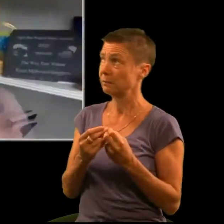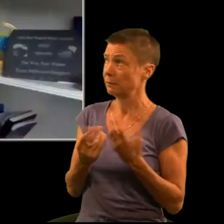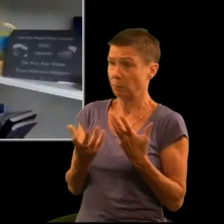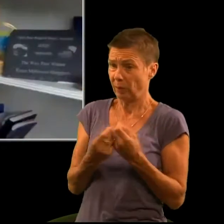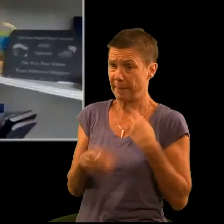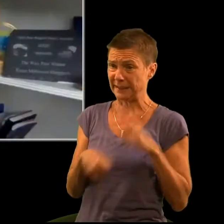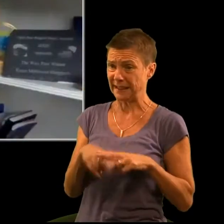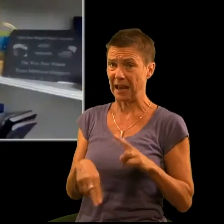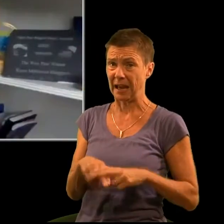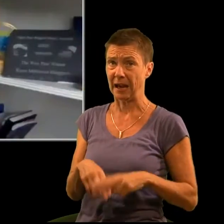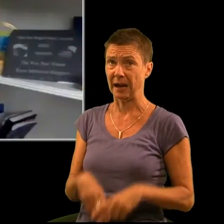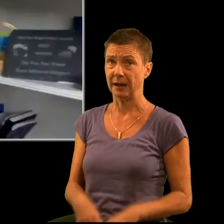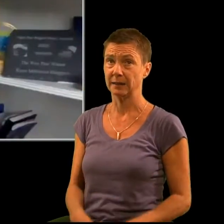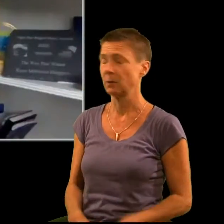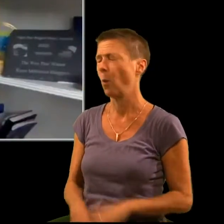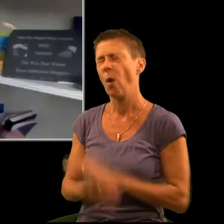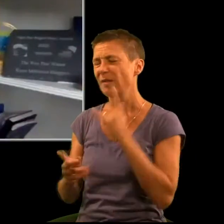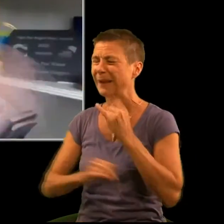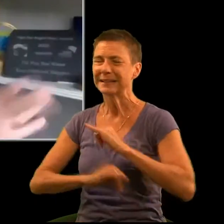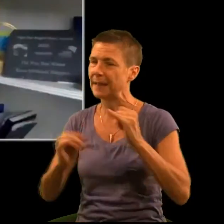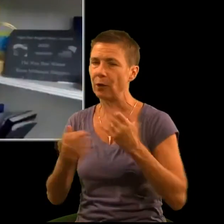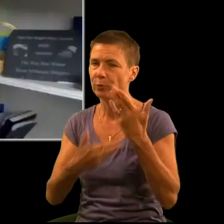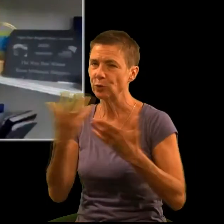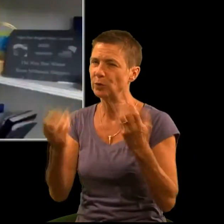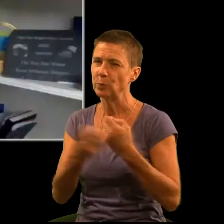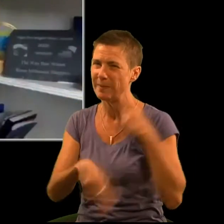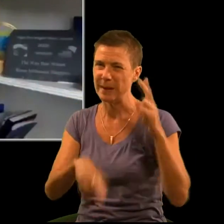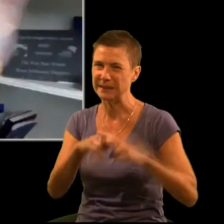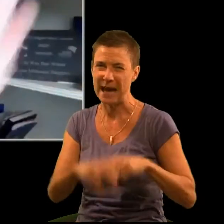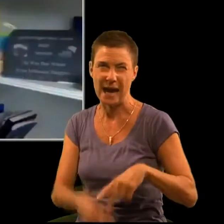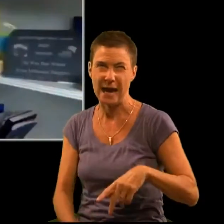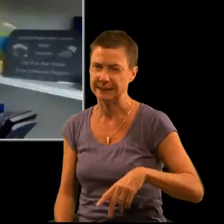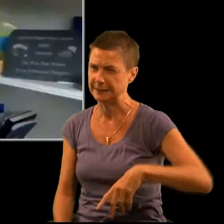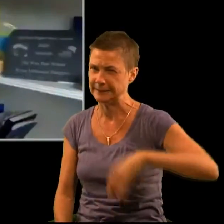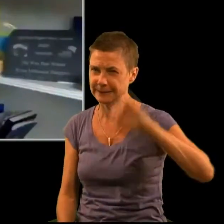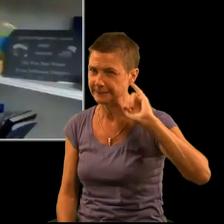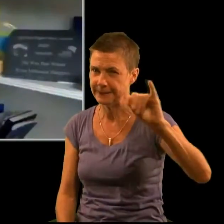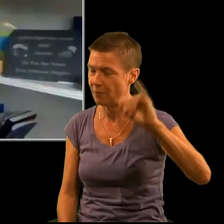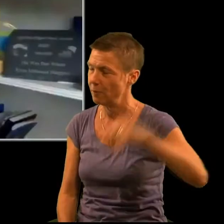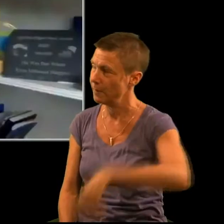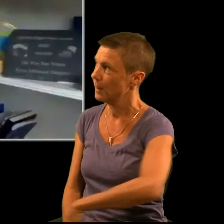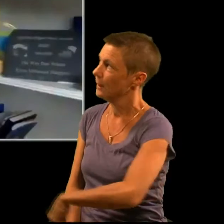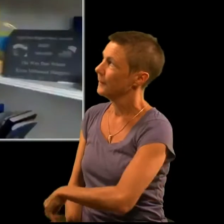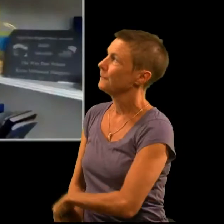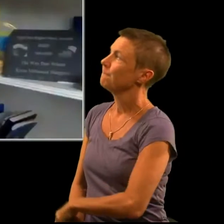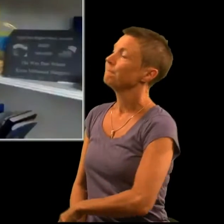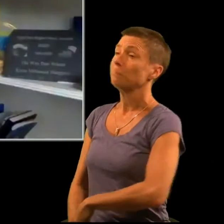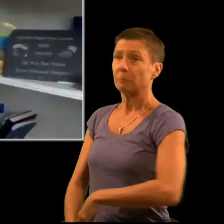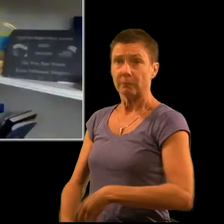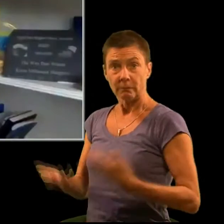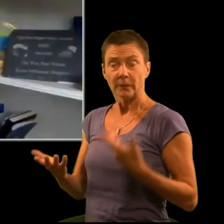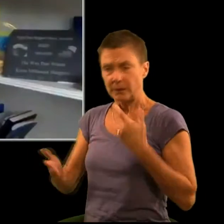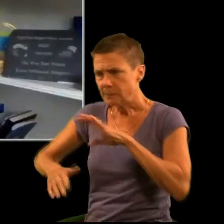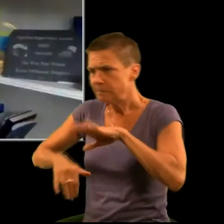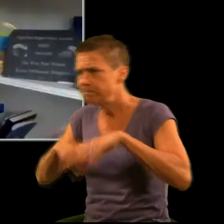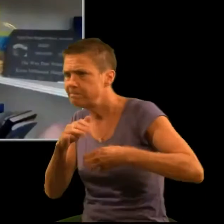All my bad stories are with my dad. He just doesn't plan. He just goes. I